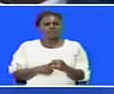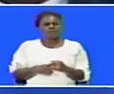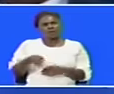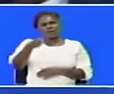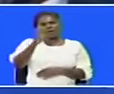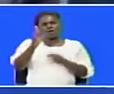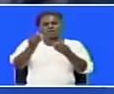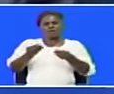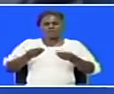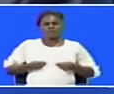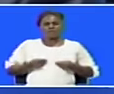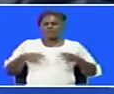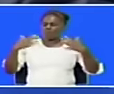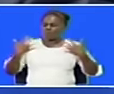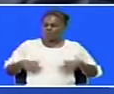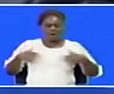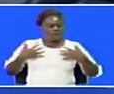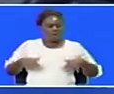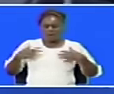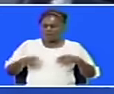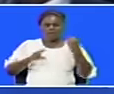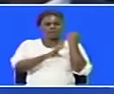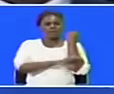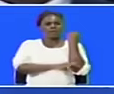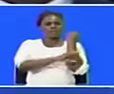God has given us a wonderful country called Kenya,